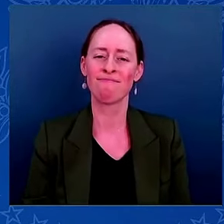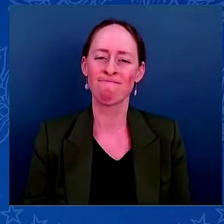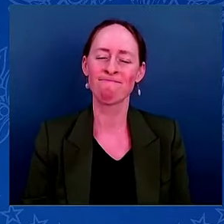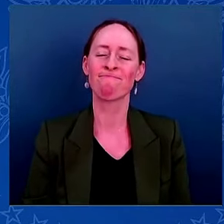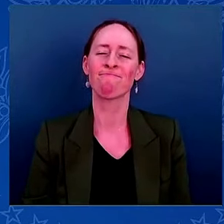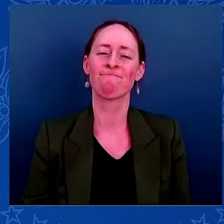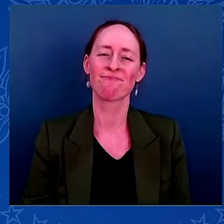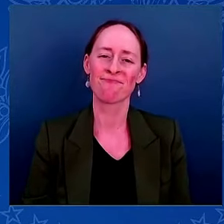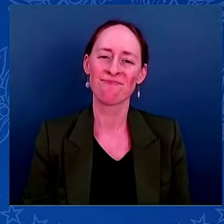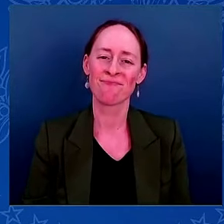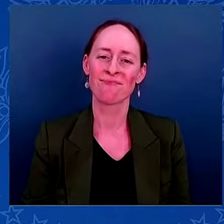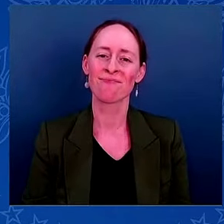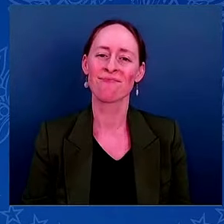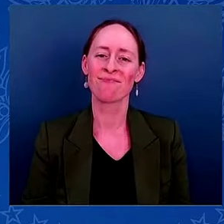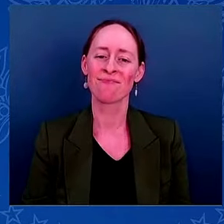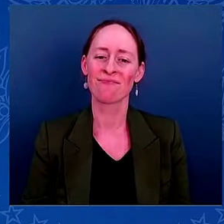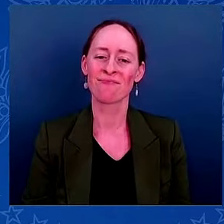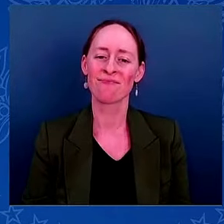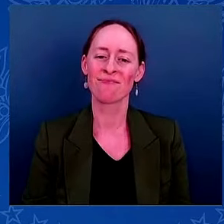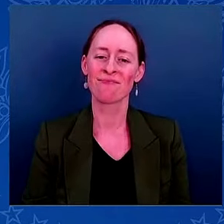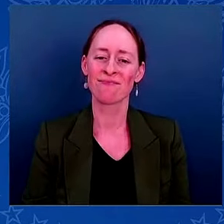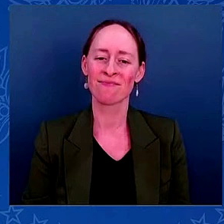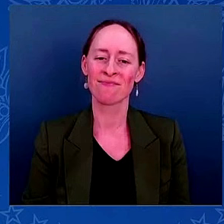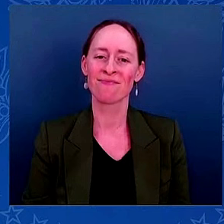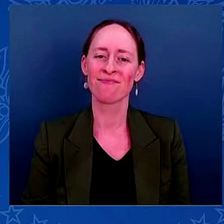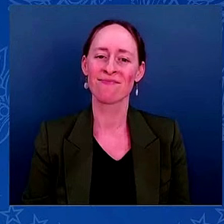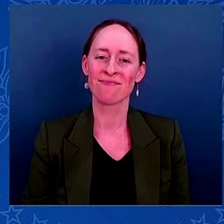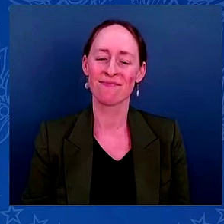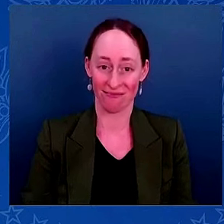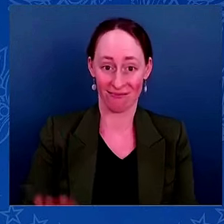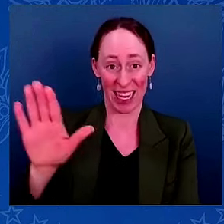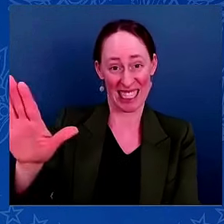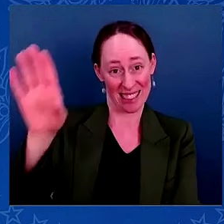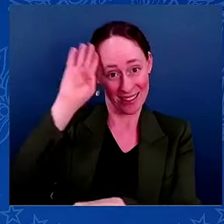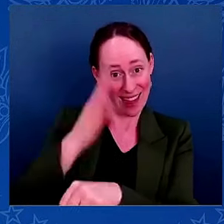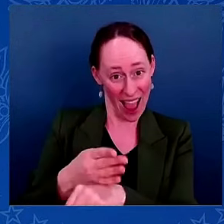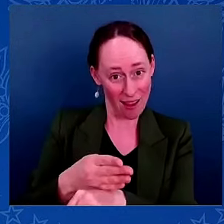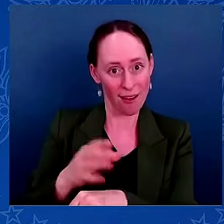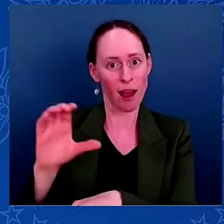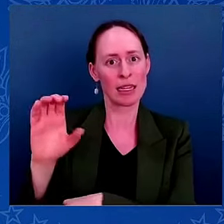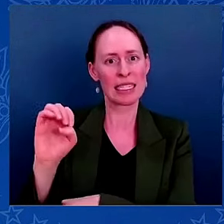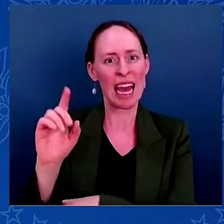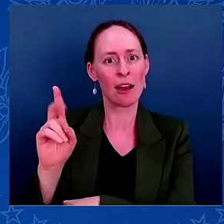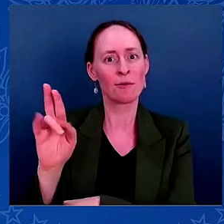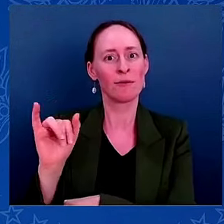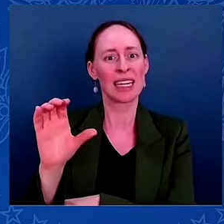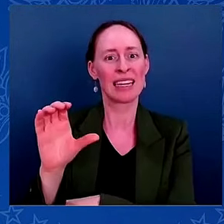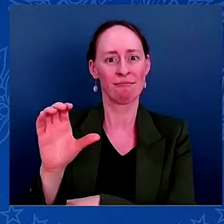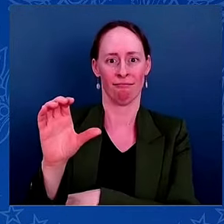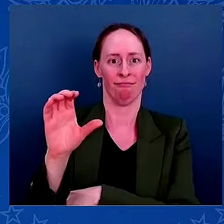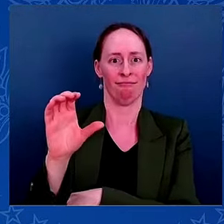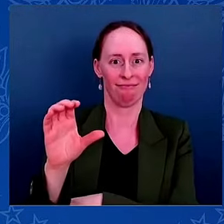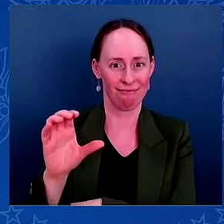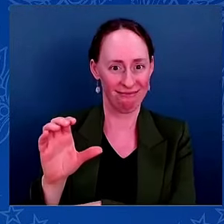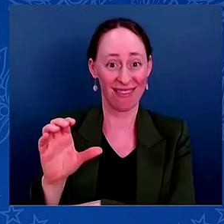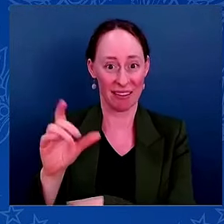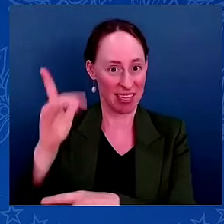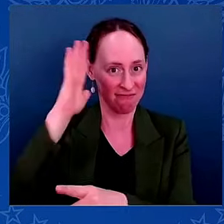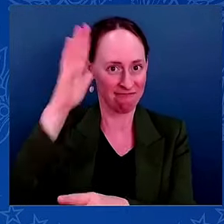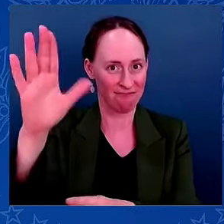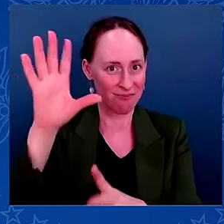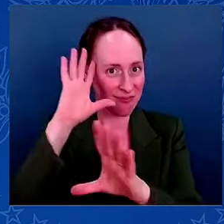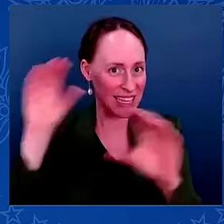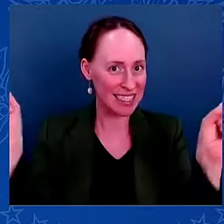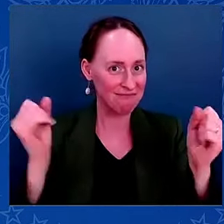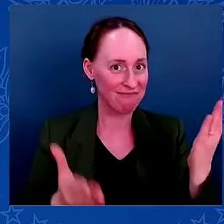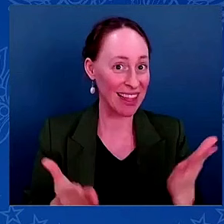he has a son named Cedric. You should see this kid. He's going to be president. Ms. Lander, another key member of my team, and former